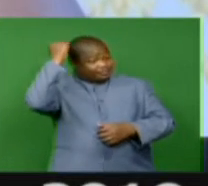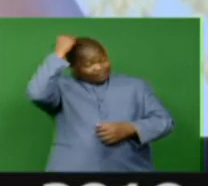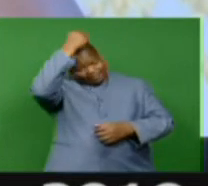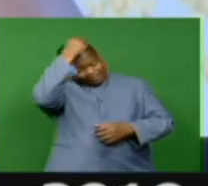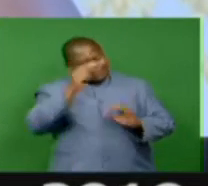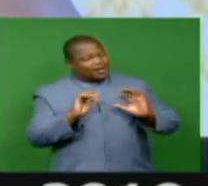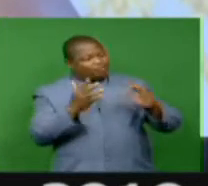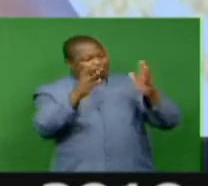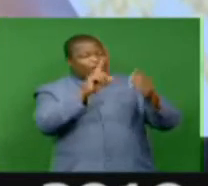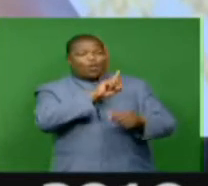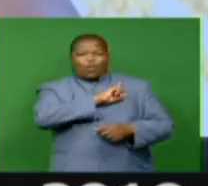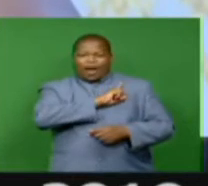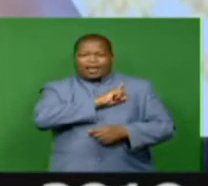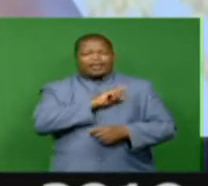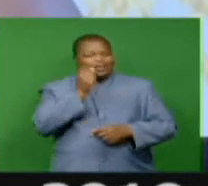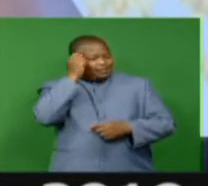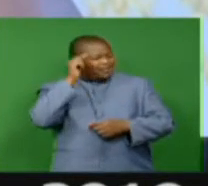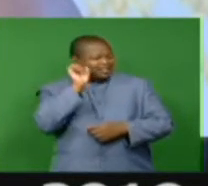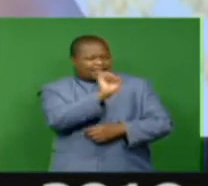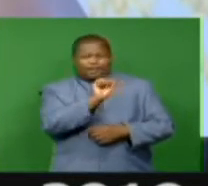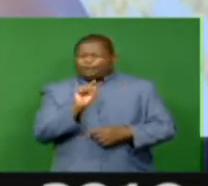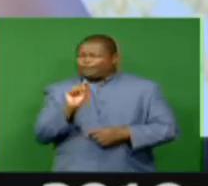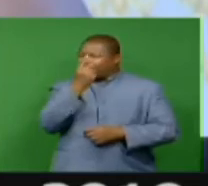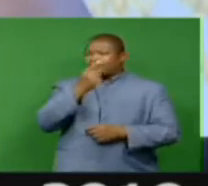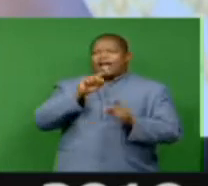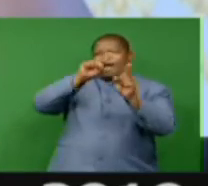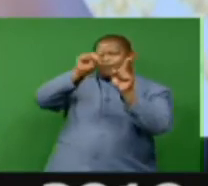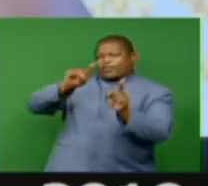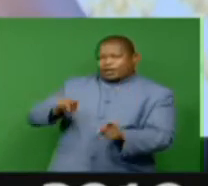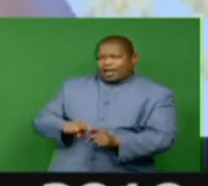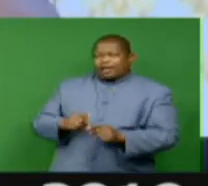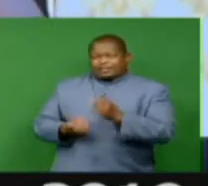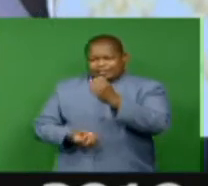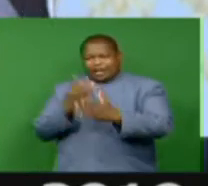important program in the African trade agenda.